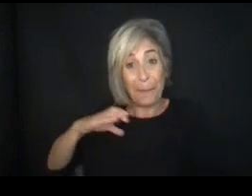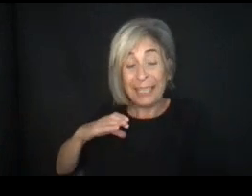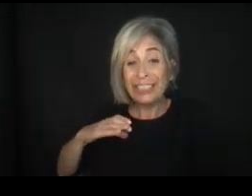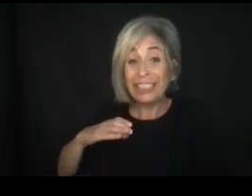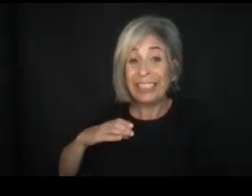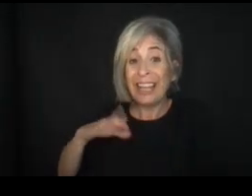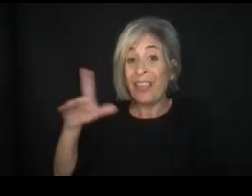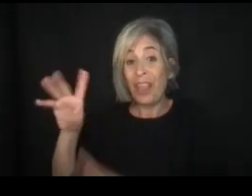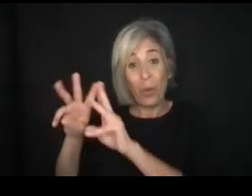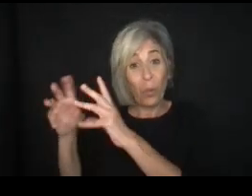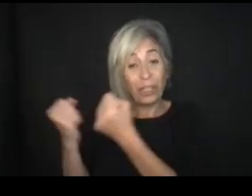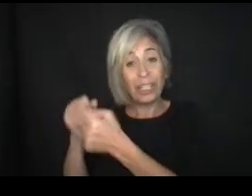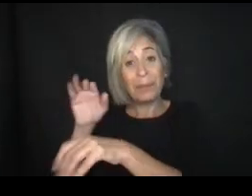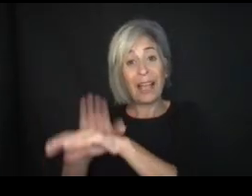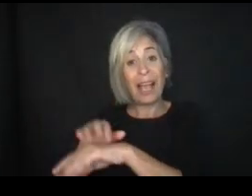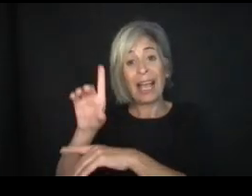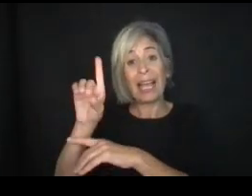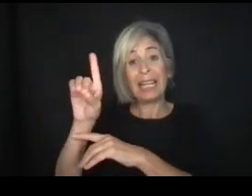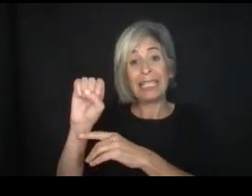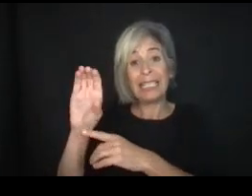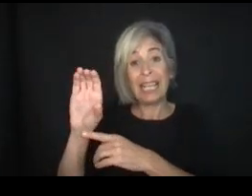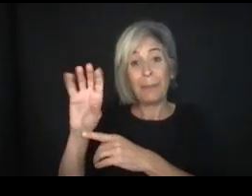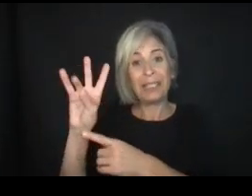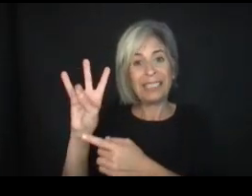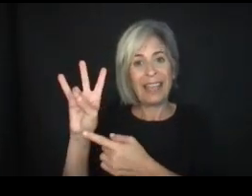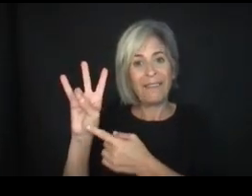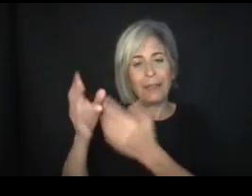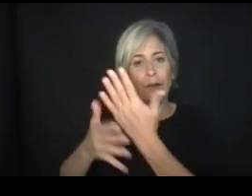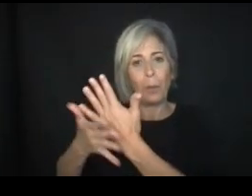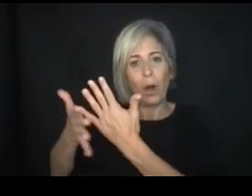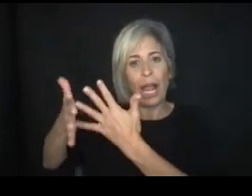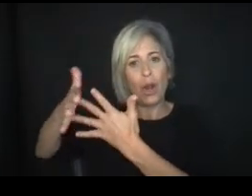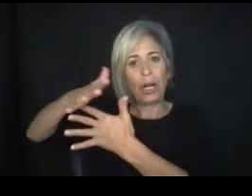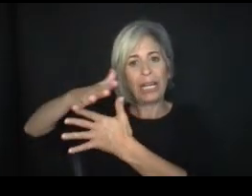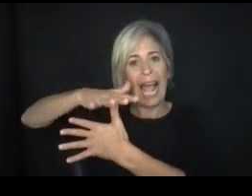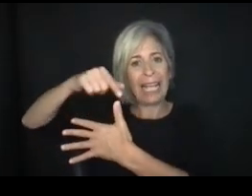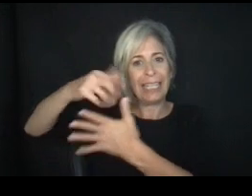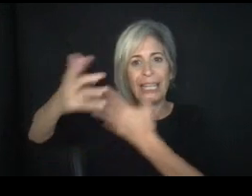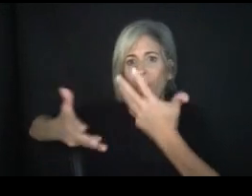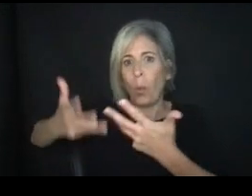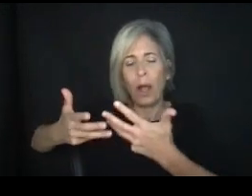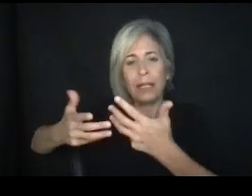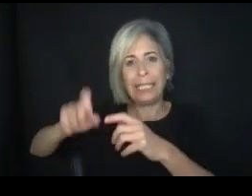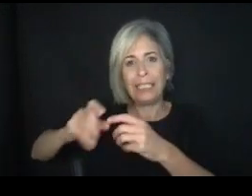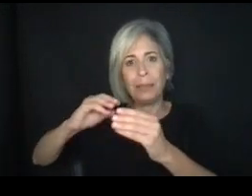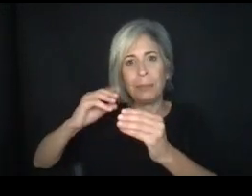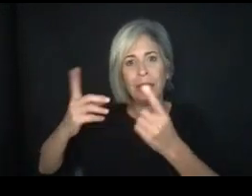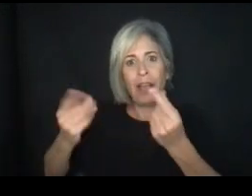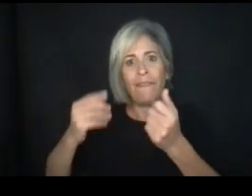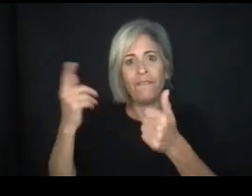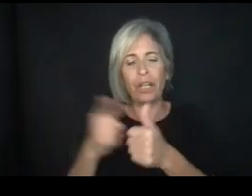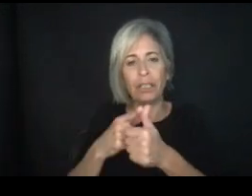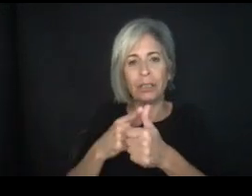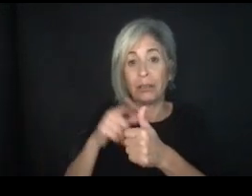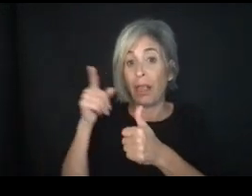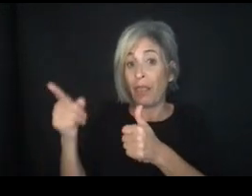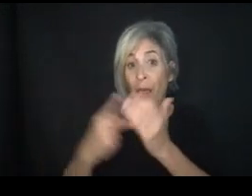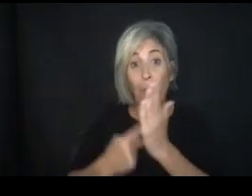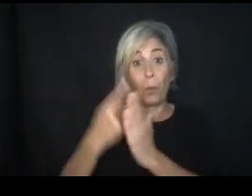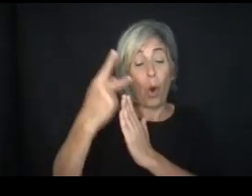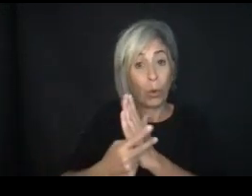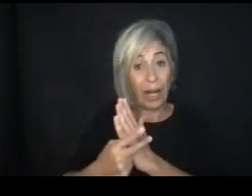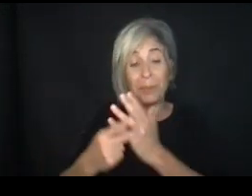their workshop on December 7th for prioritization. From those programs, the city